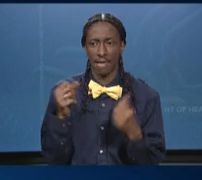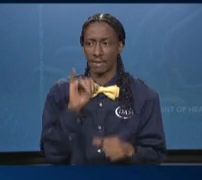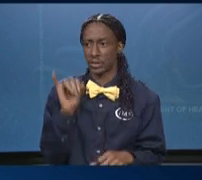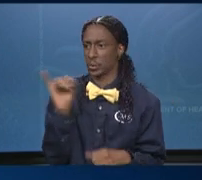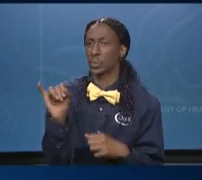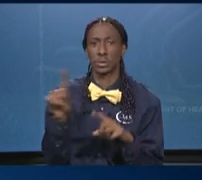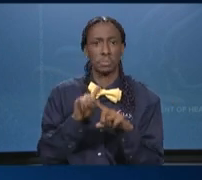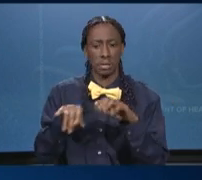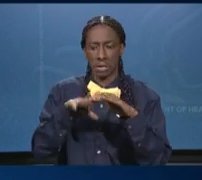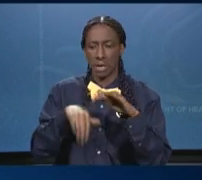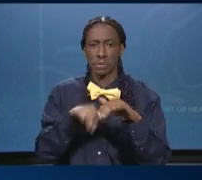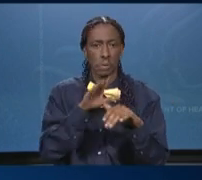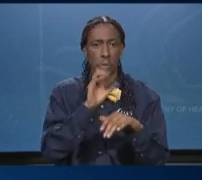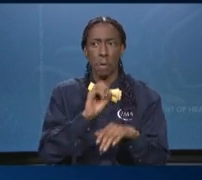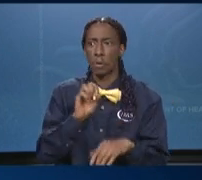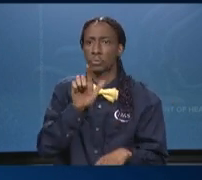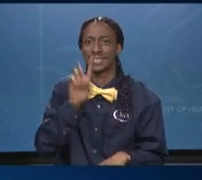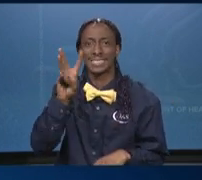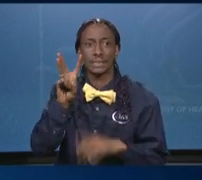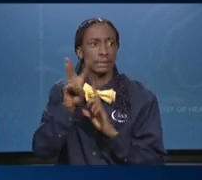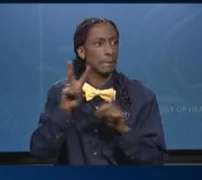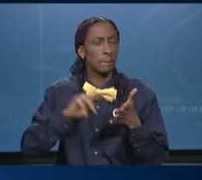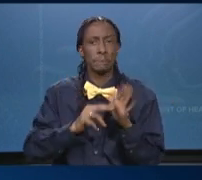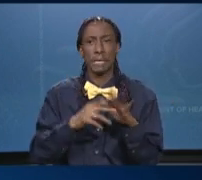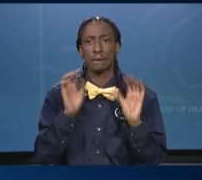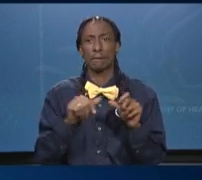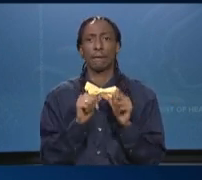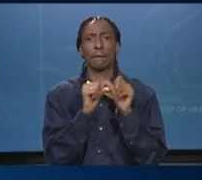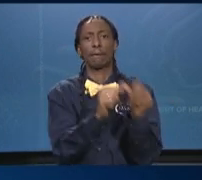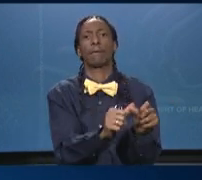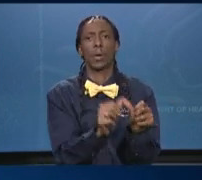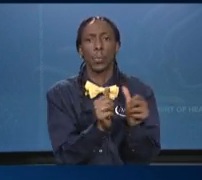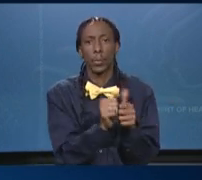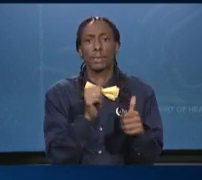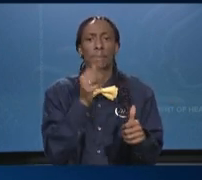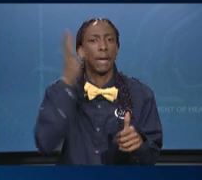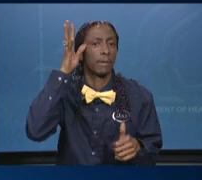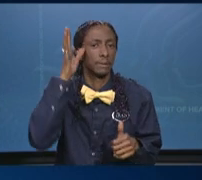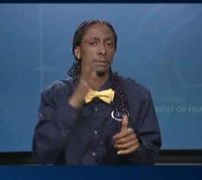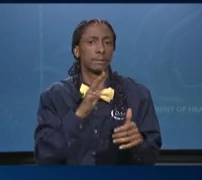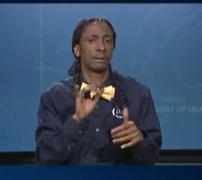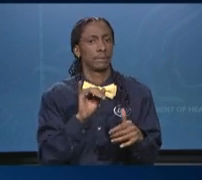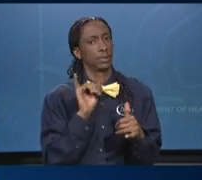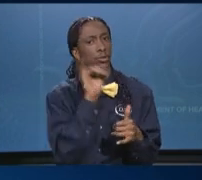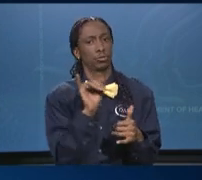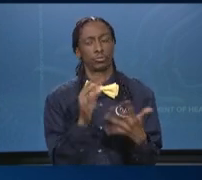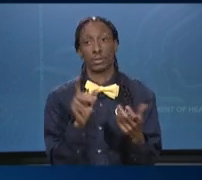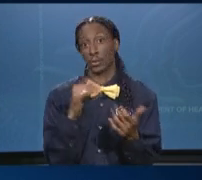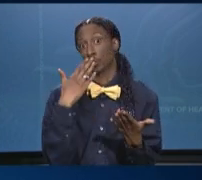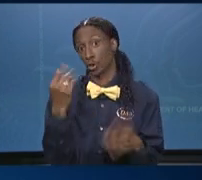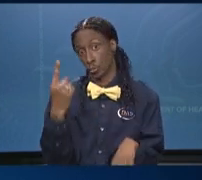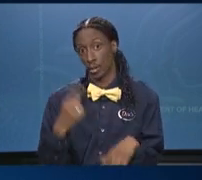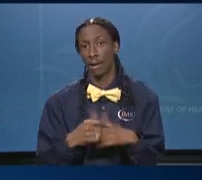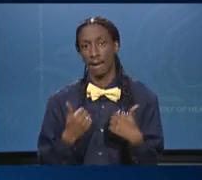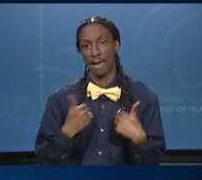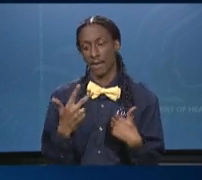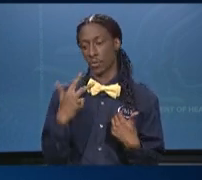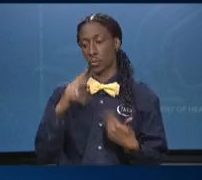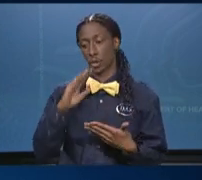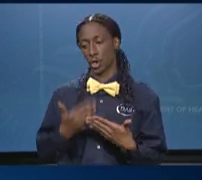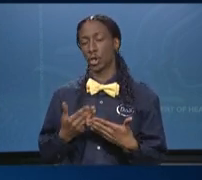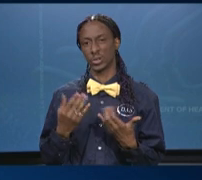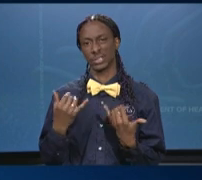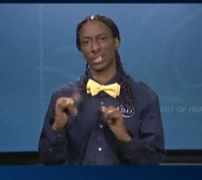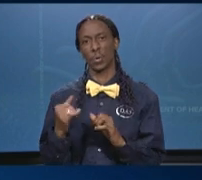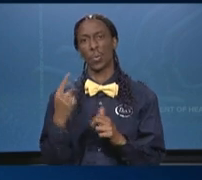26, and therefore were eligible to stay on their parents' plan. That was a good one. I have three daughters, one still under the age